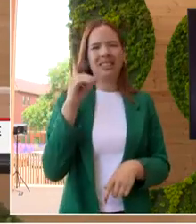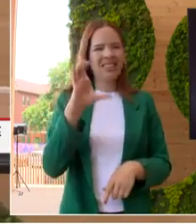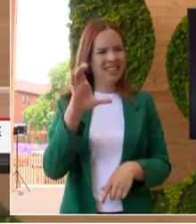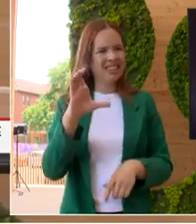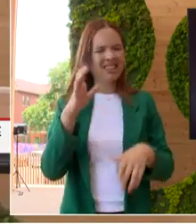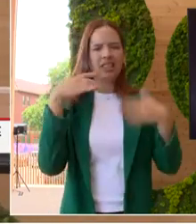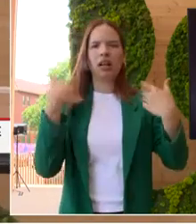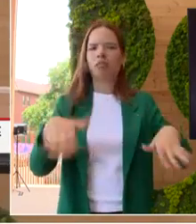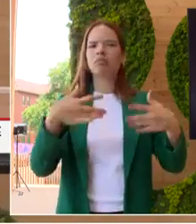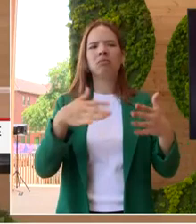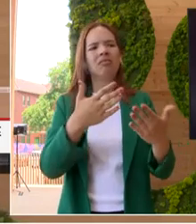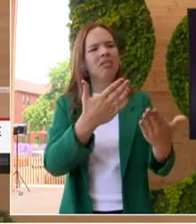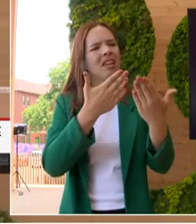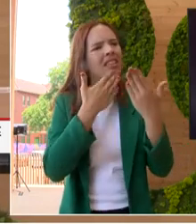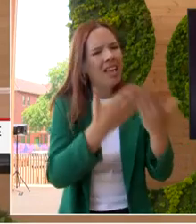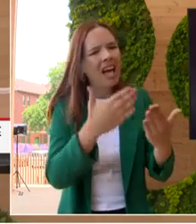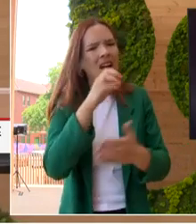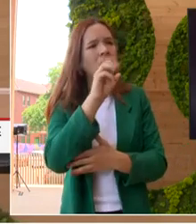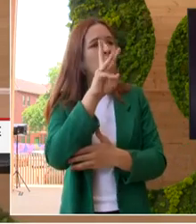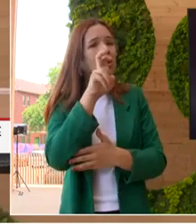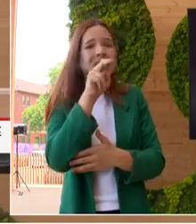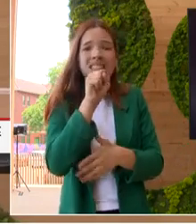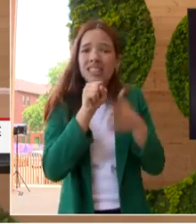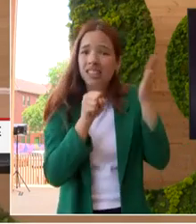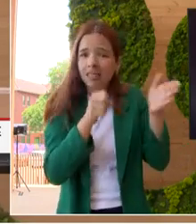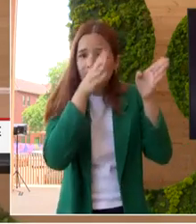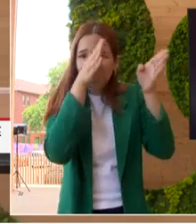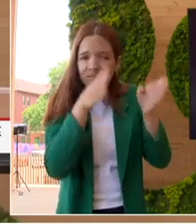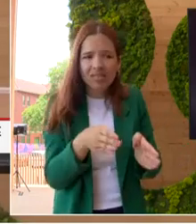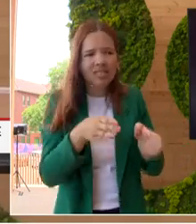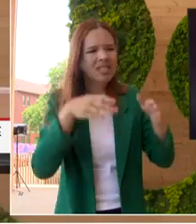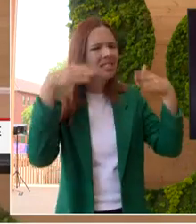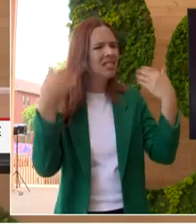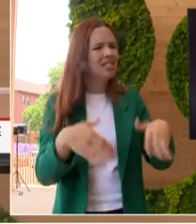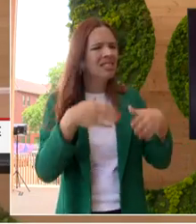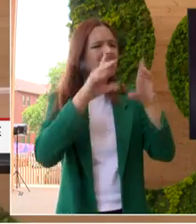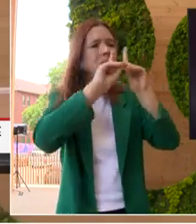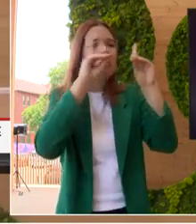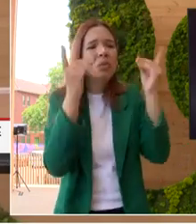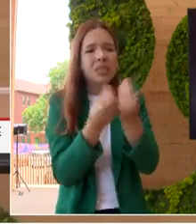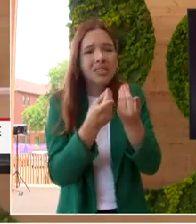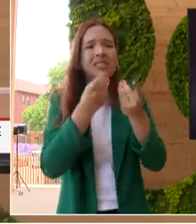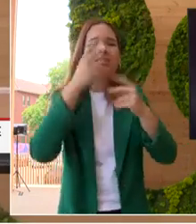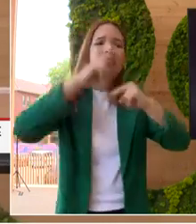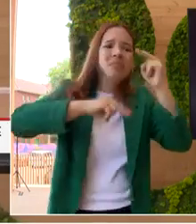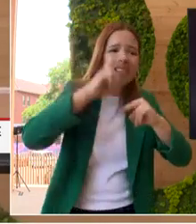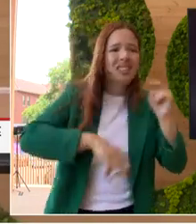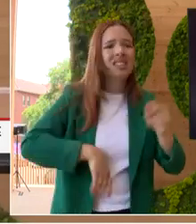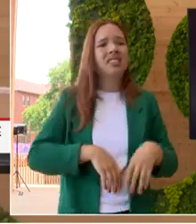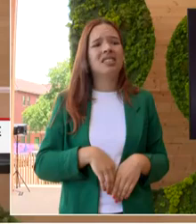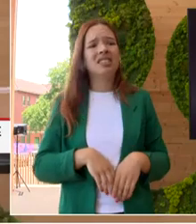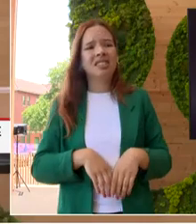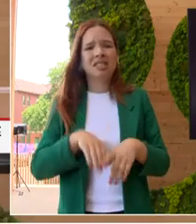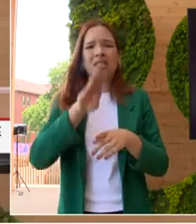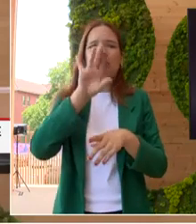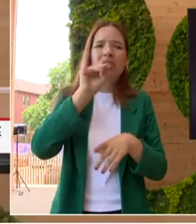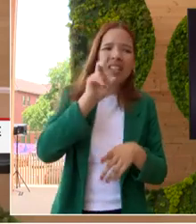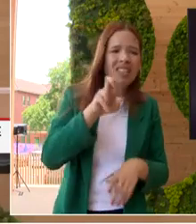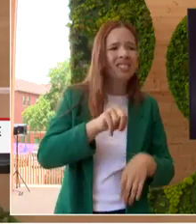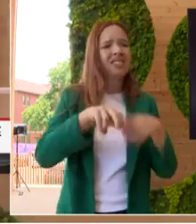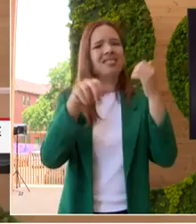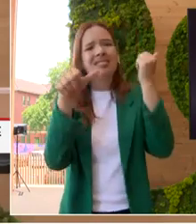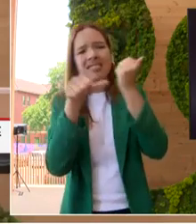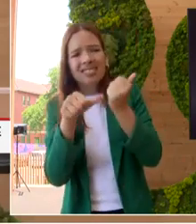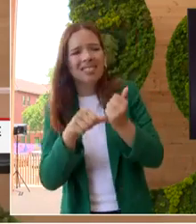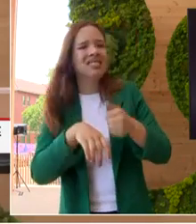Latrina Owens and Sarosha Kwadwala, Department of Buildings Acting Director Brian Hanlon, his amazing deputy Nicole Rogers, who's out